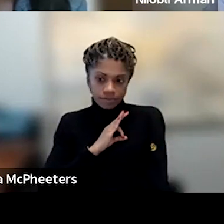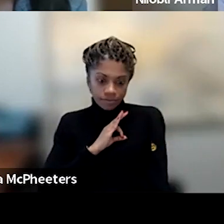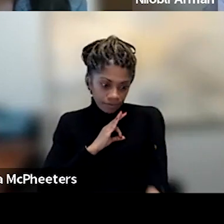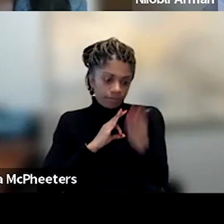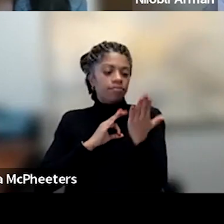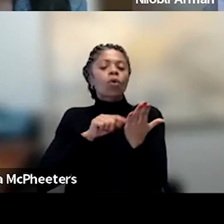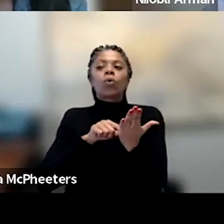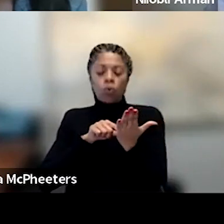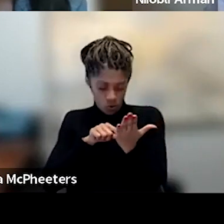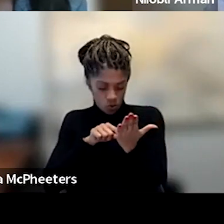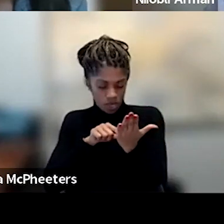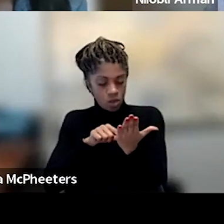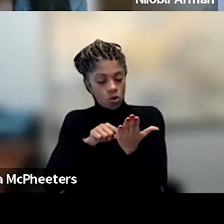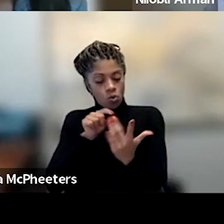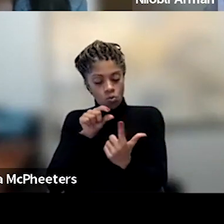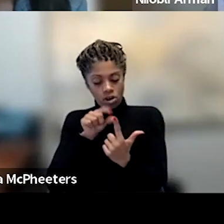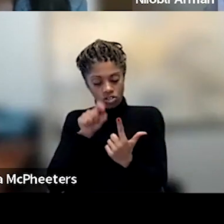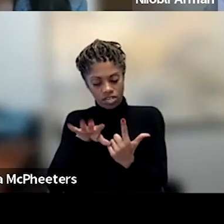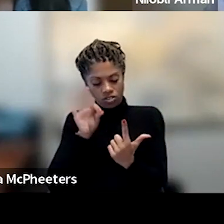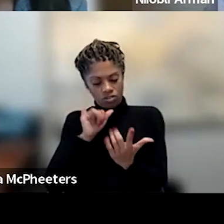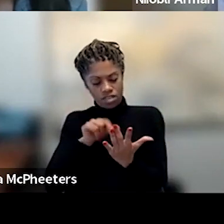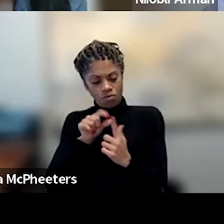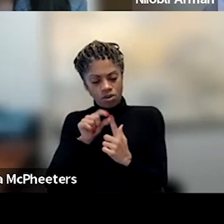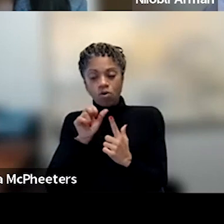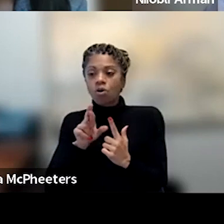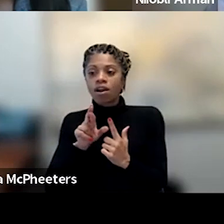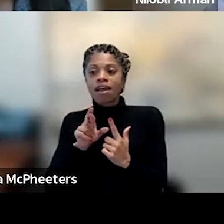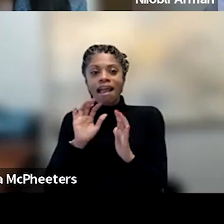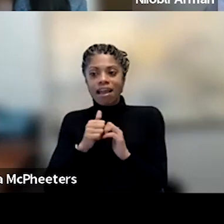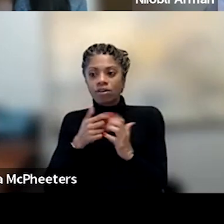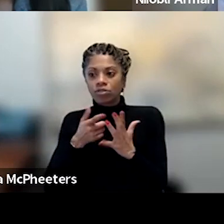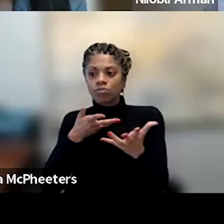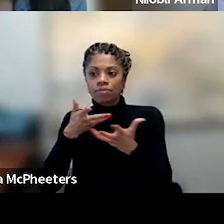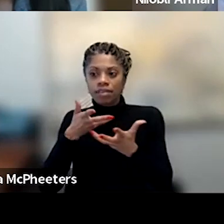choose, how they convene, how they conduct meetings. It's not